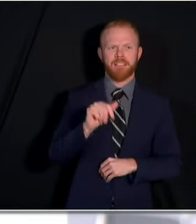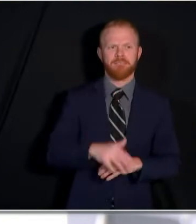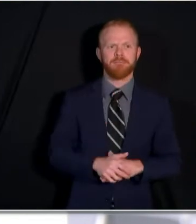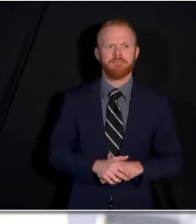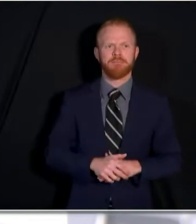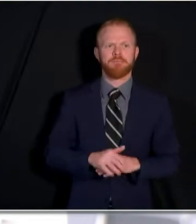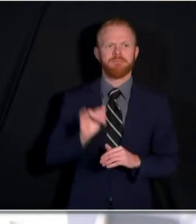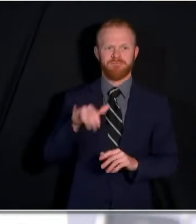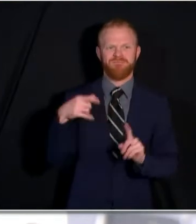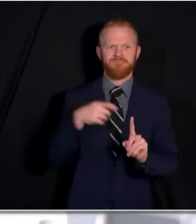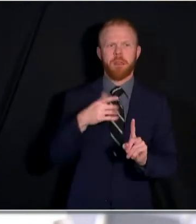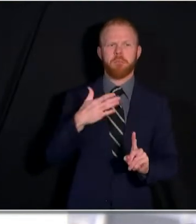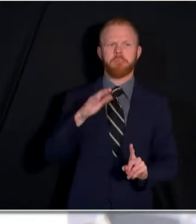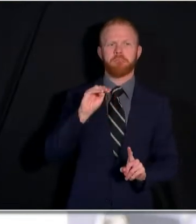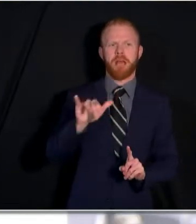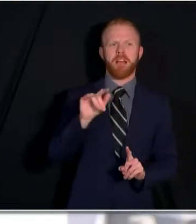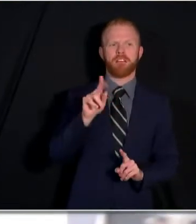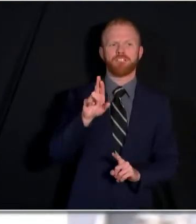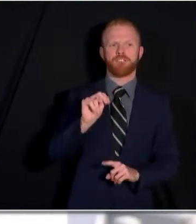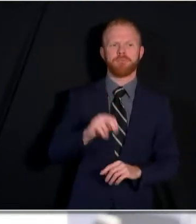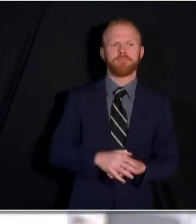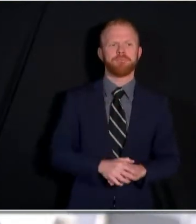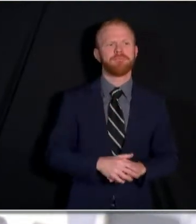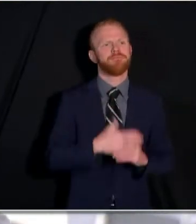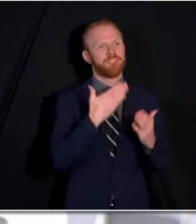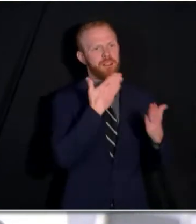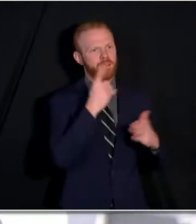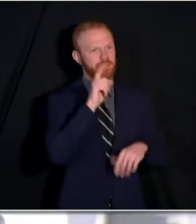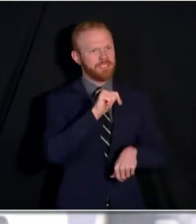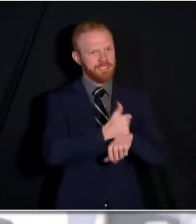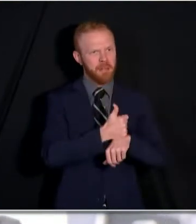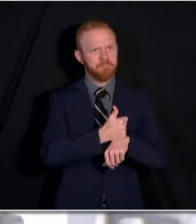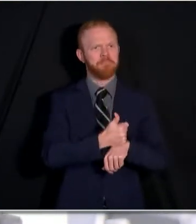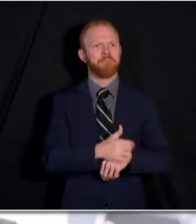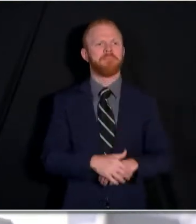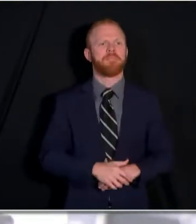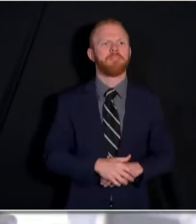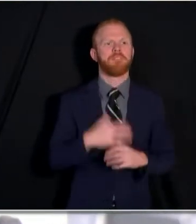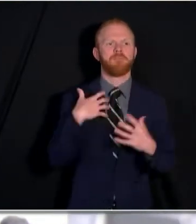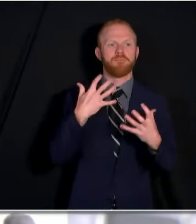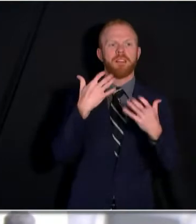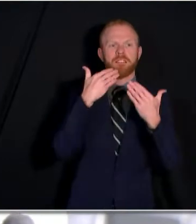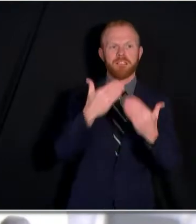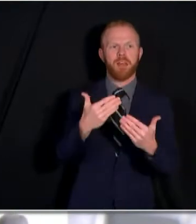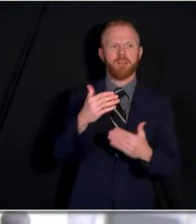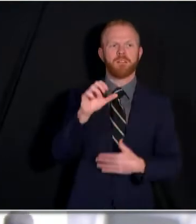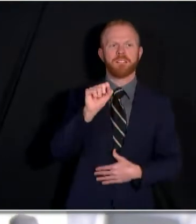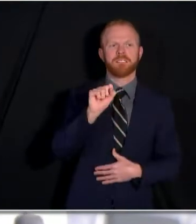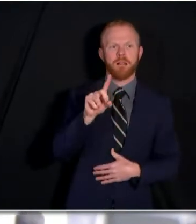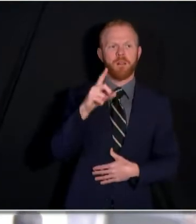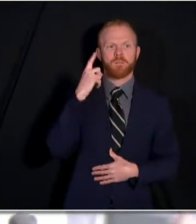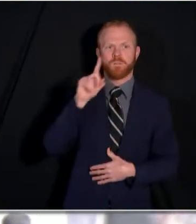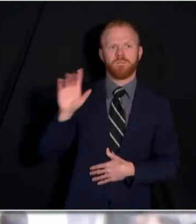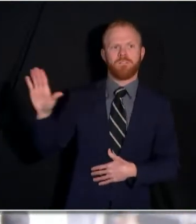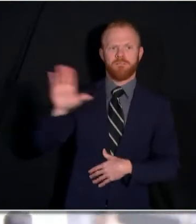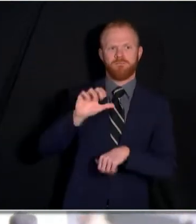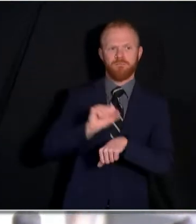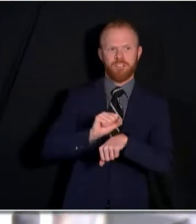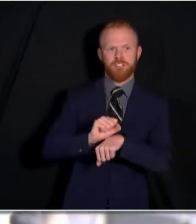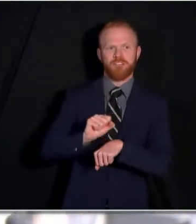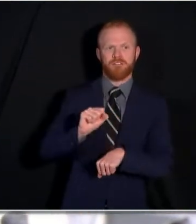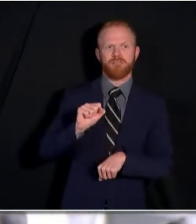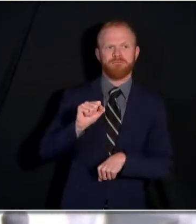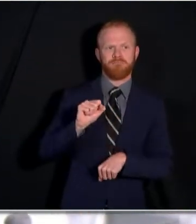first. Thank you, Mayor, and thank you to the supervisor. Also, I want to thank San Diego for their work, early pilot. Now